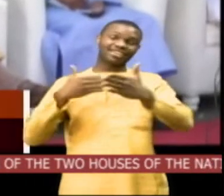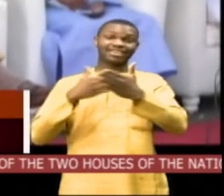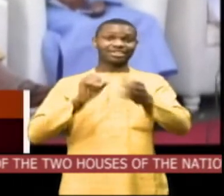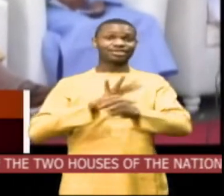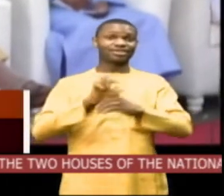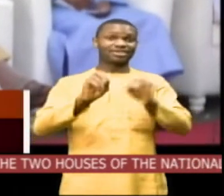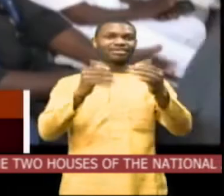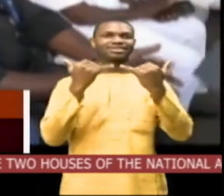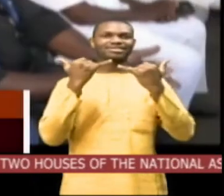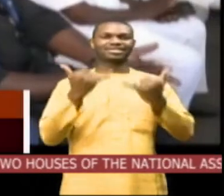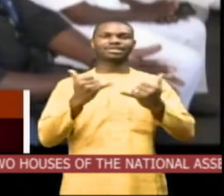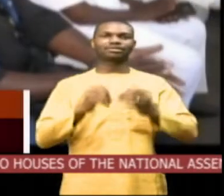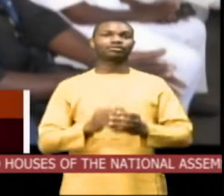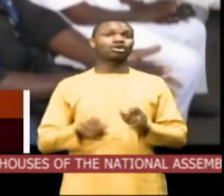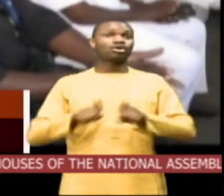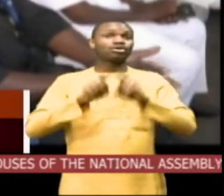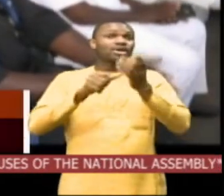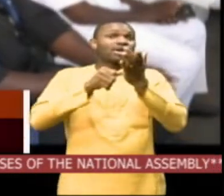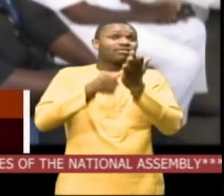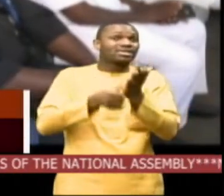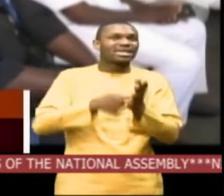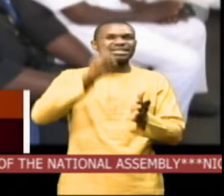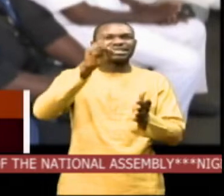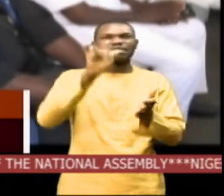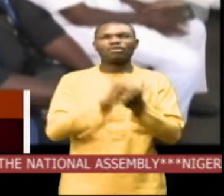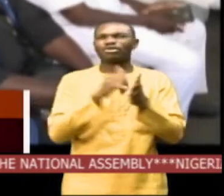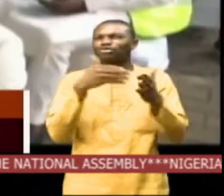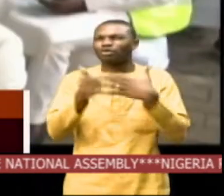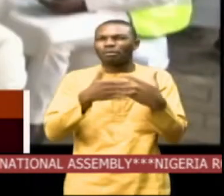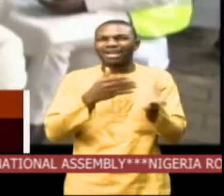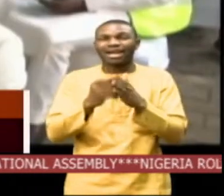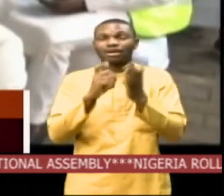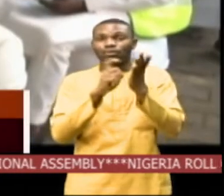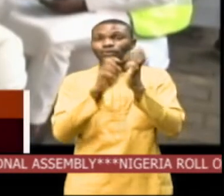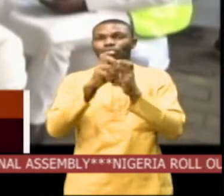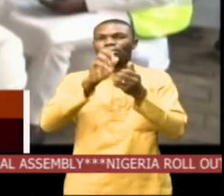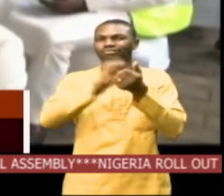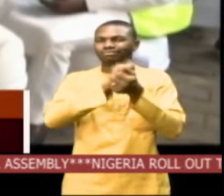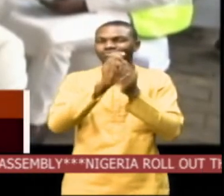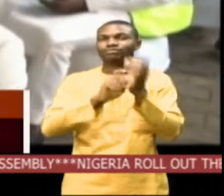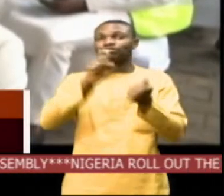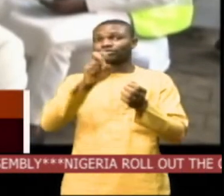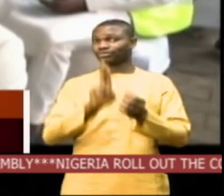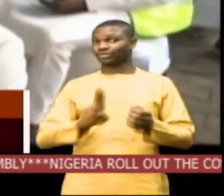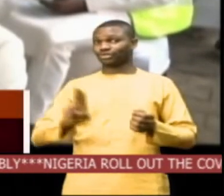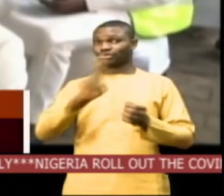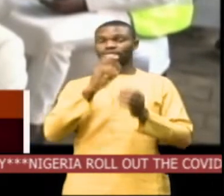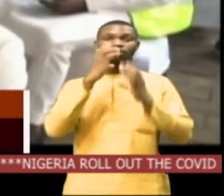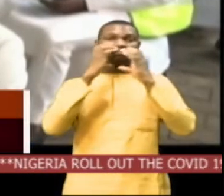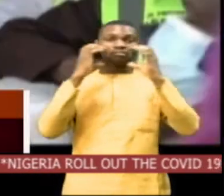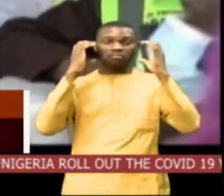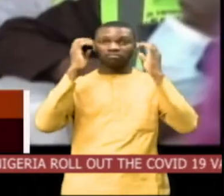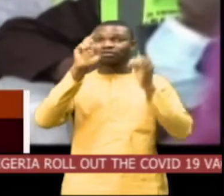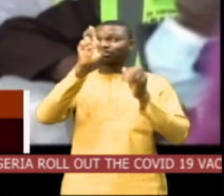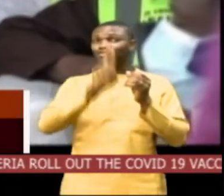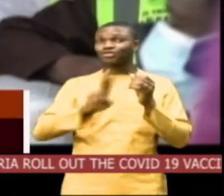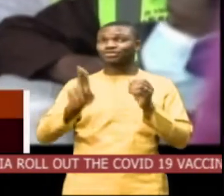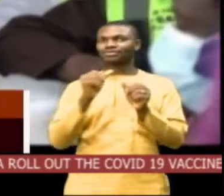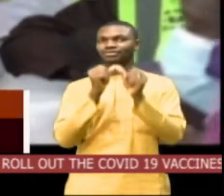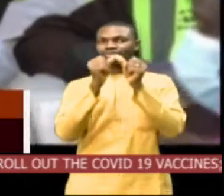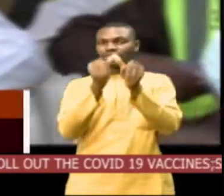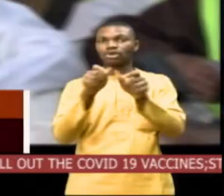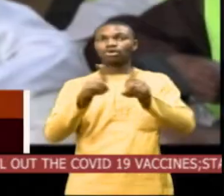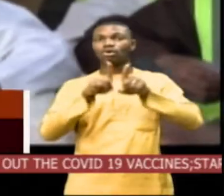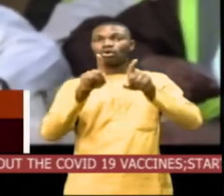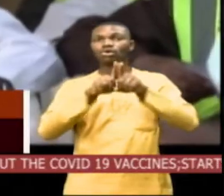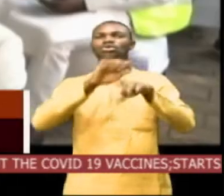emphasized on continuous adherence to the non-pharmaceutical protocols against COVID-19, they dispelled all